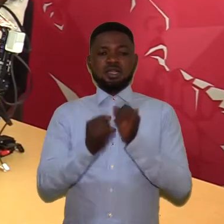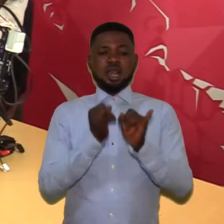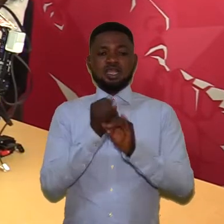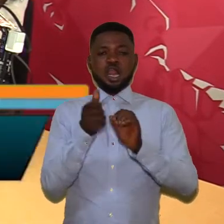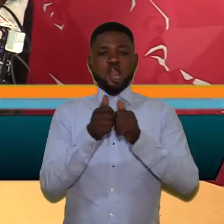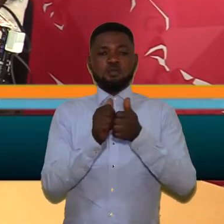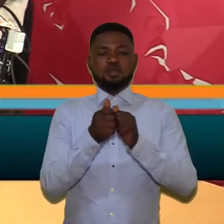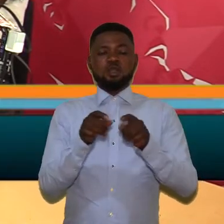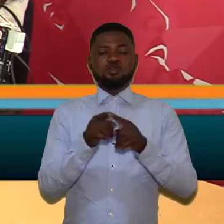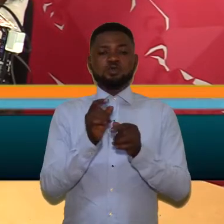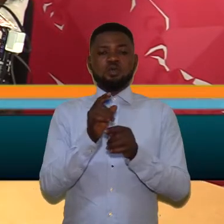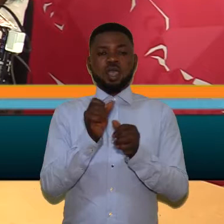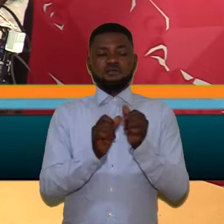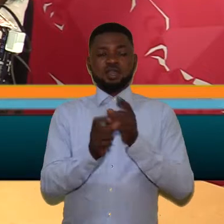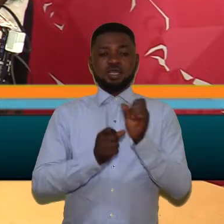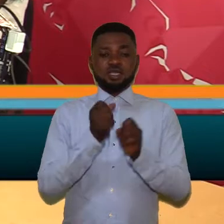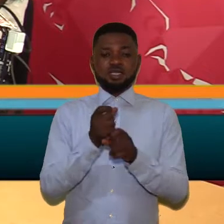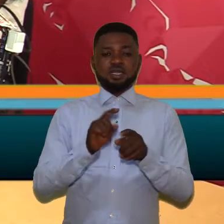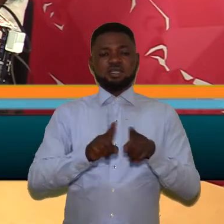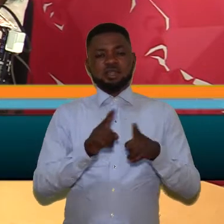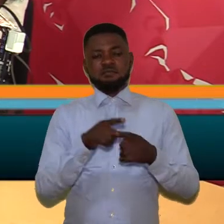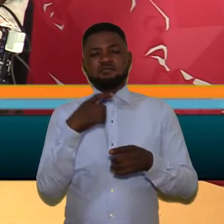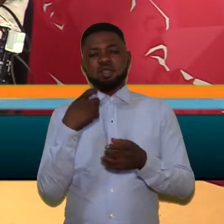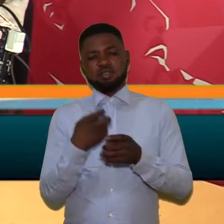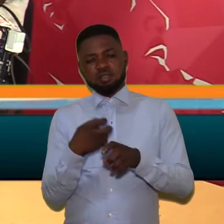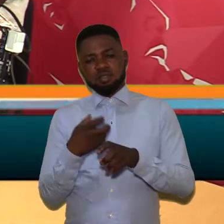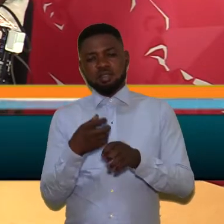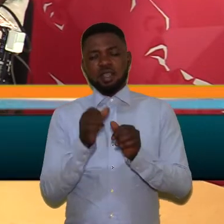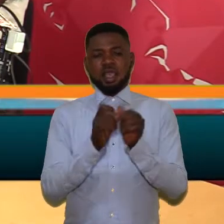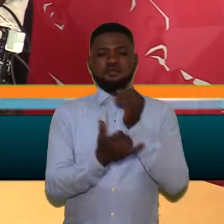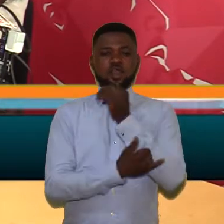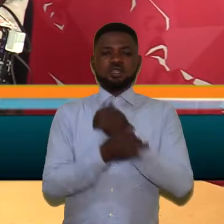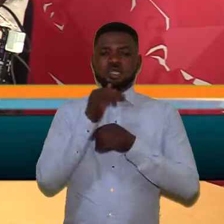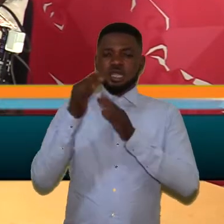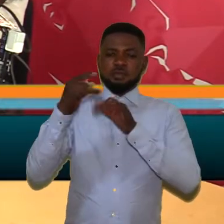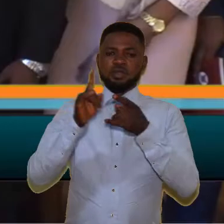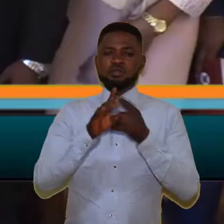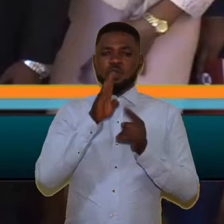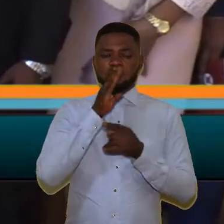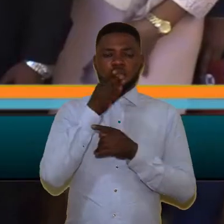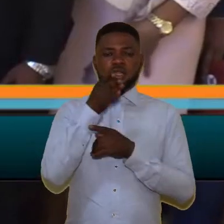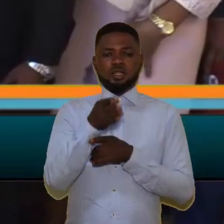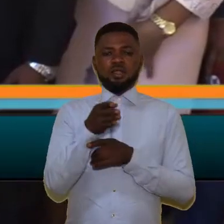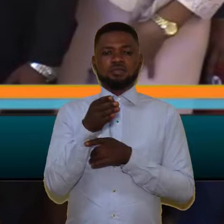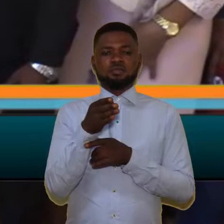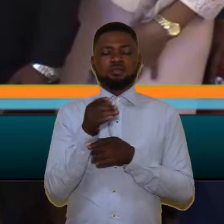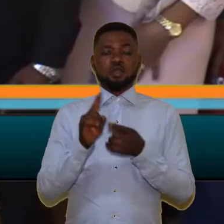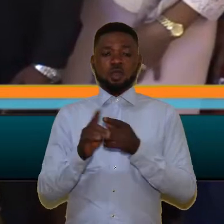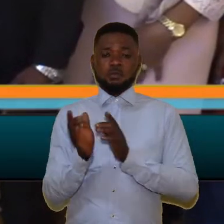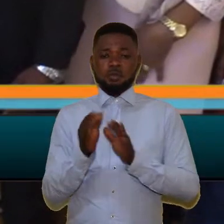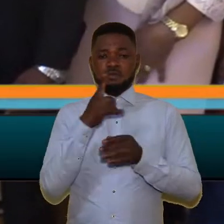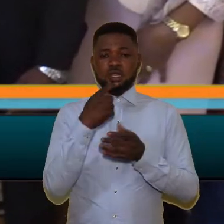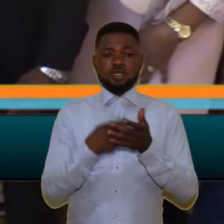international competitions. So every year, a different task is set, and every country is expected to build a robot suitable for the